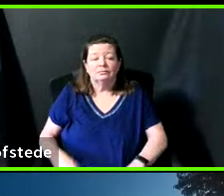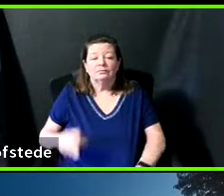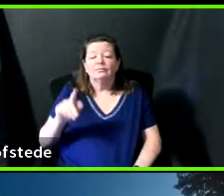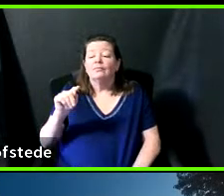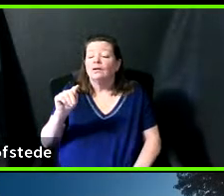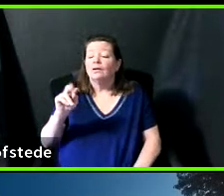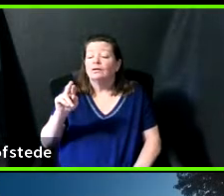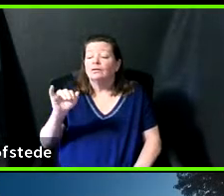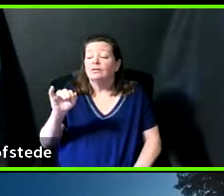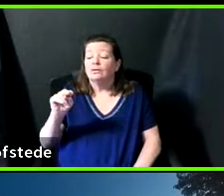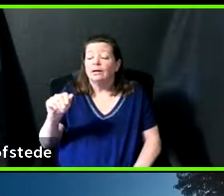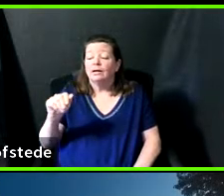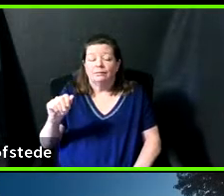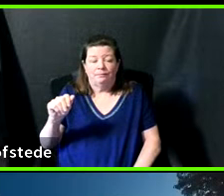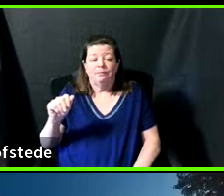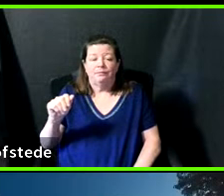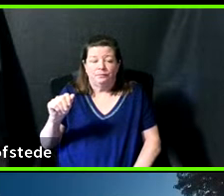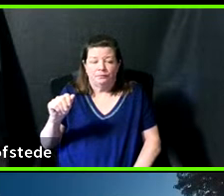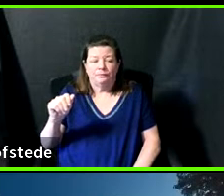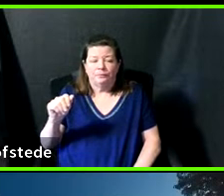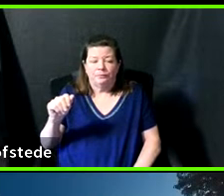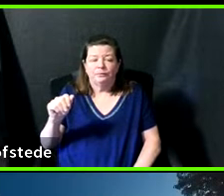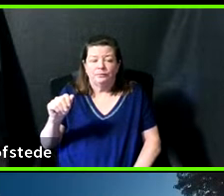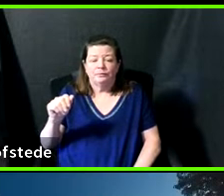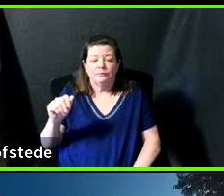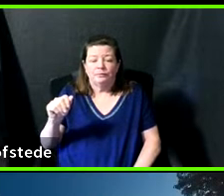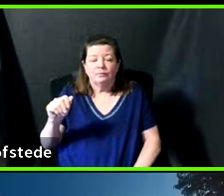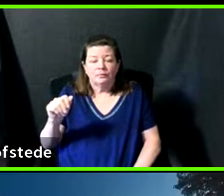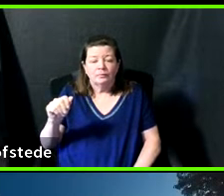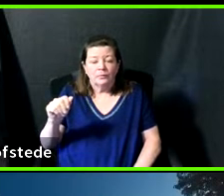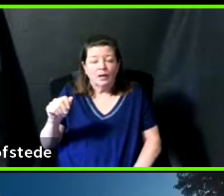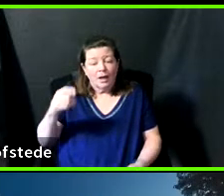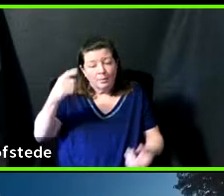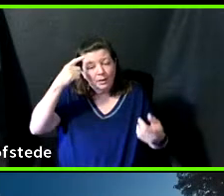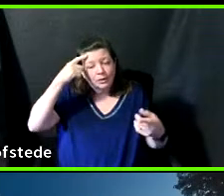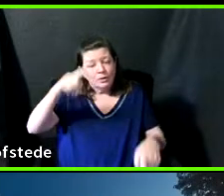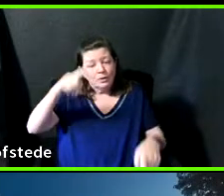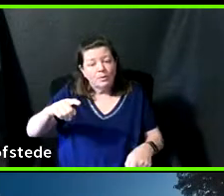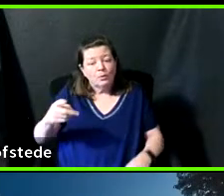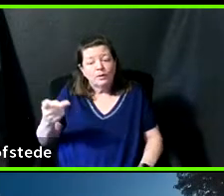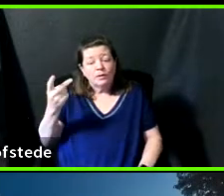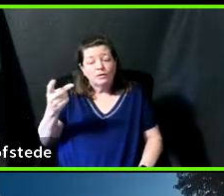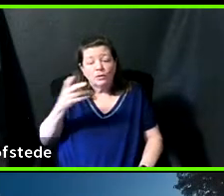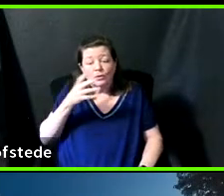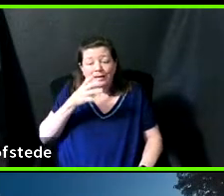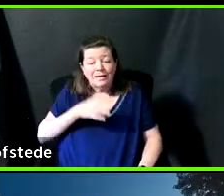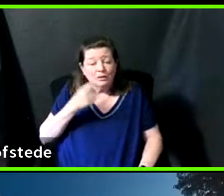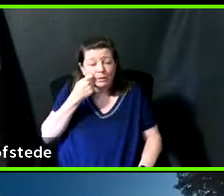So I'm kind of with, you know, the two ladies that were just speaking.